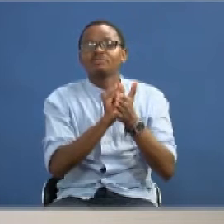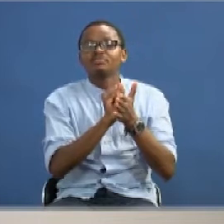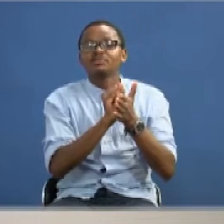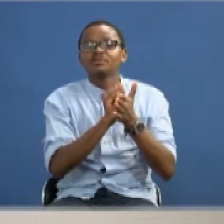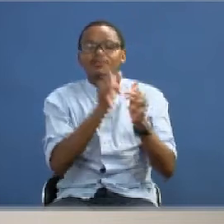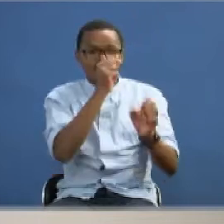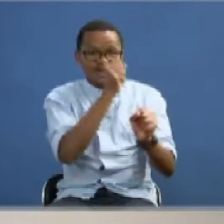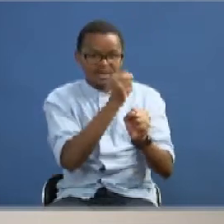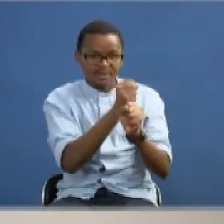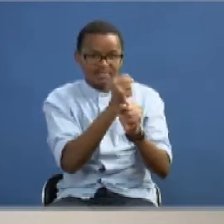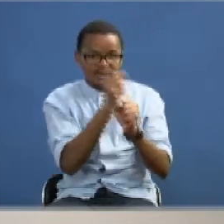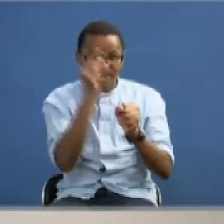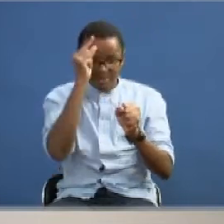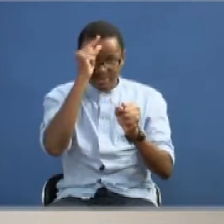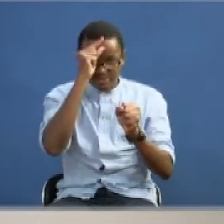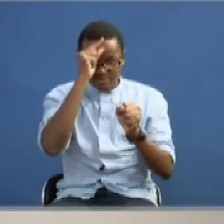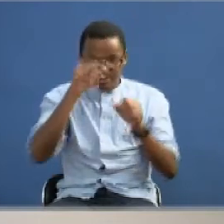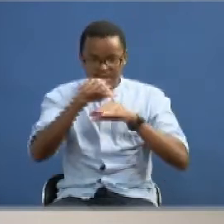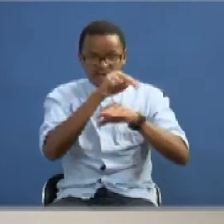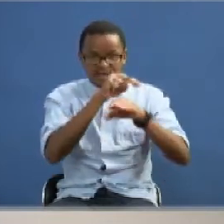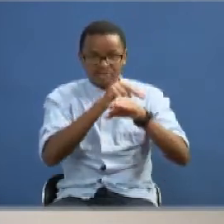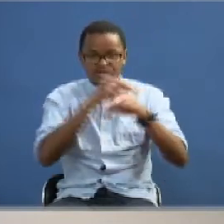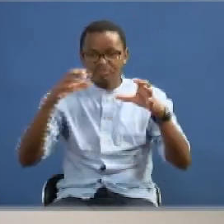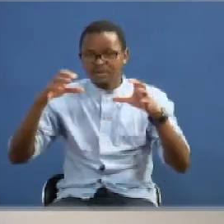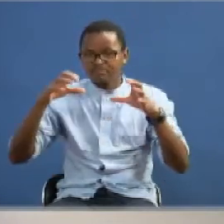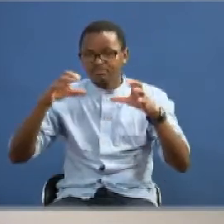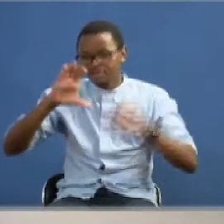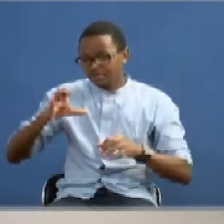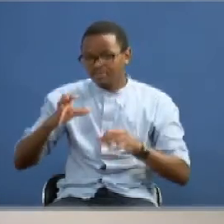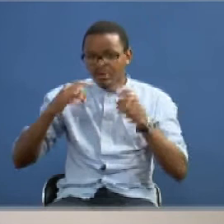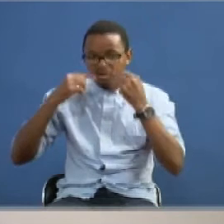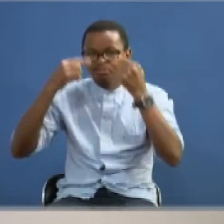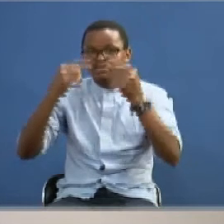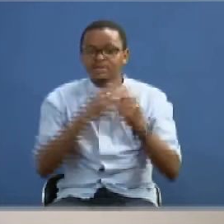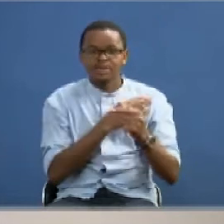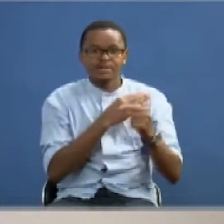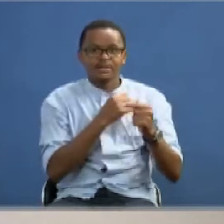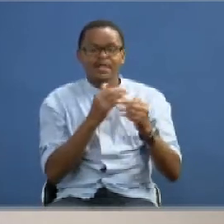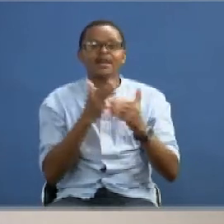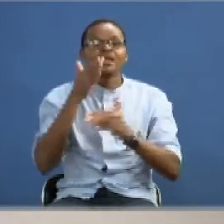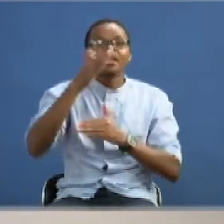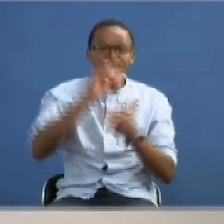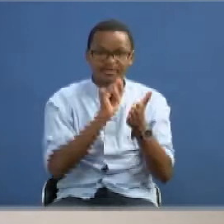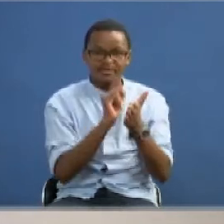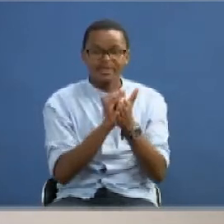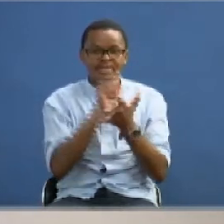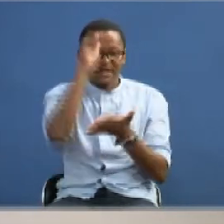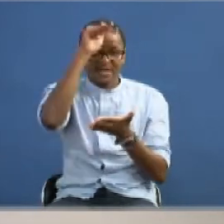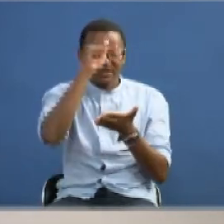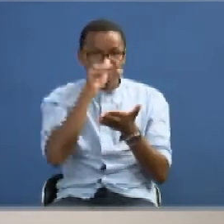have made, as a government, both national and county, pronouncements and directives that